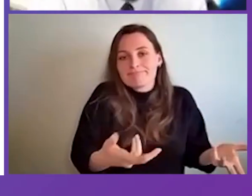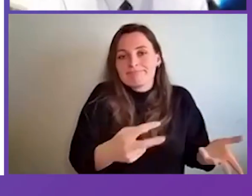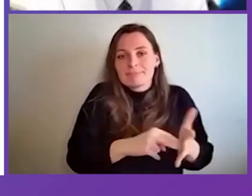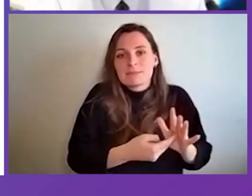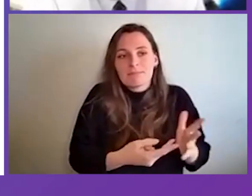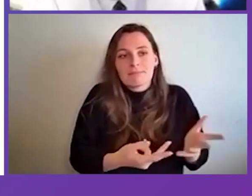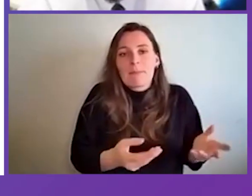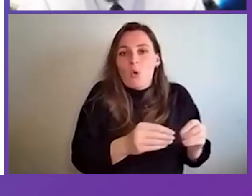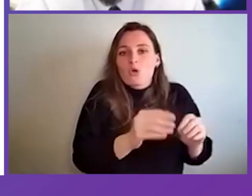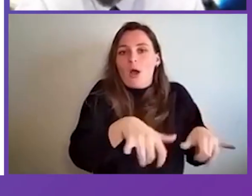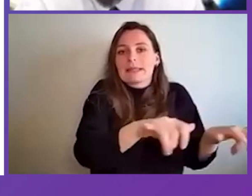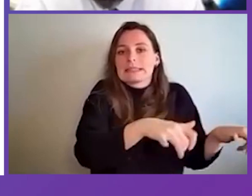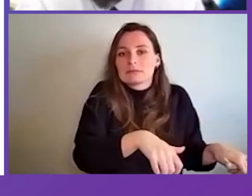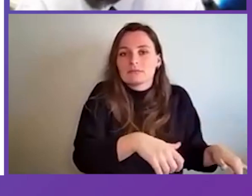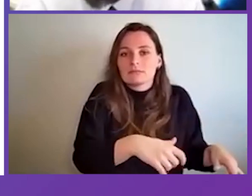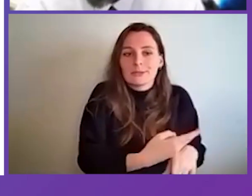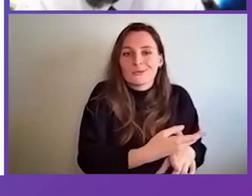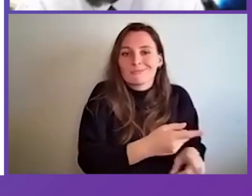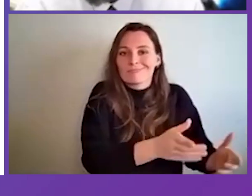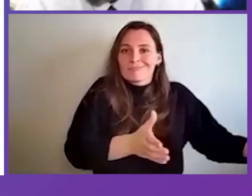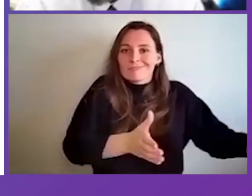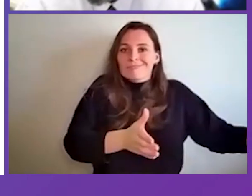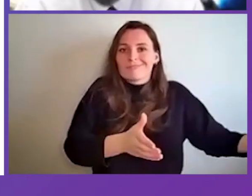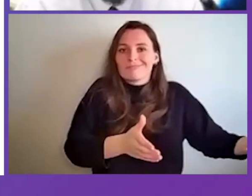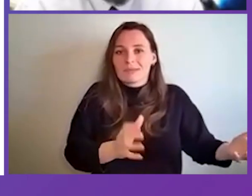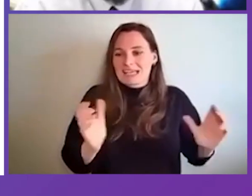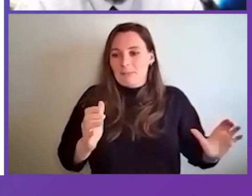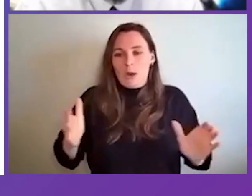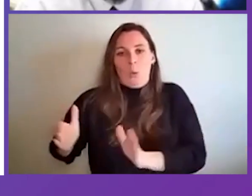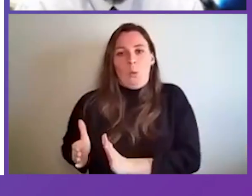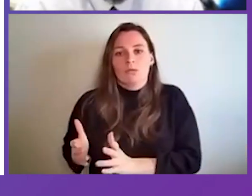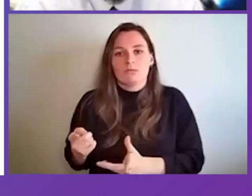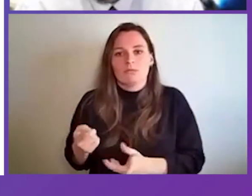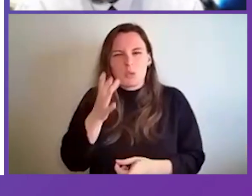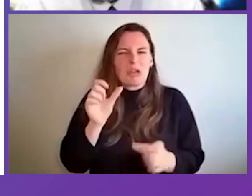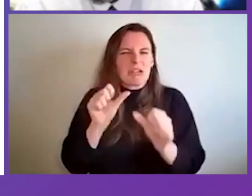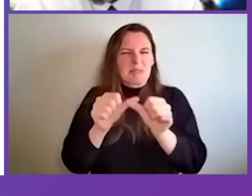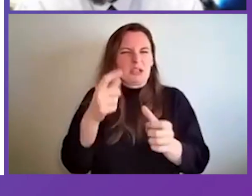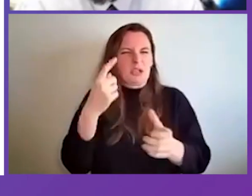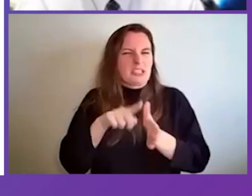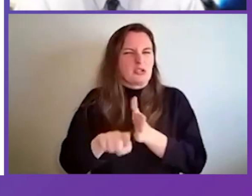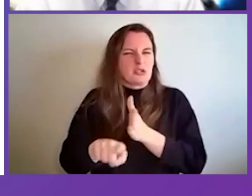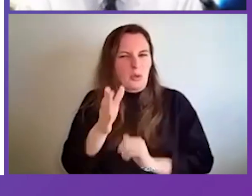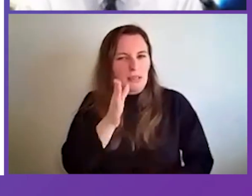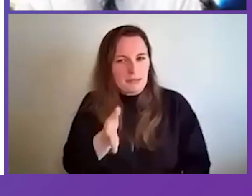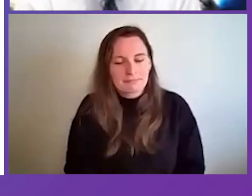body. But yeah, we'll keep looking into that.